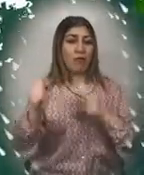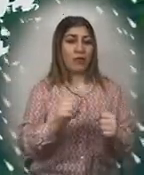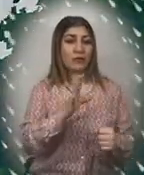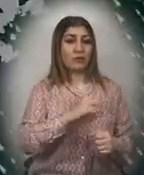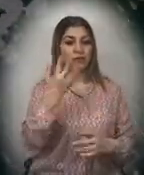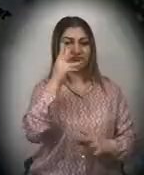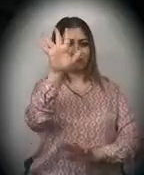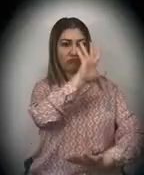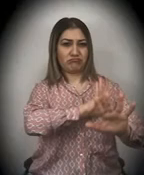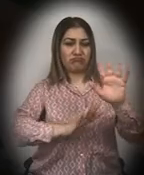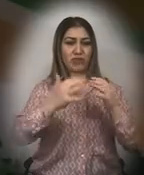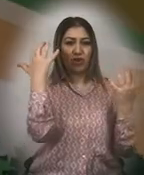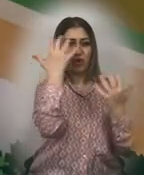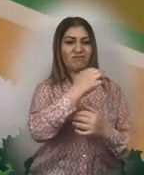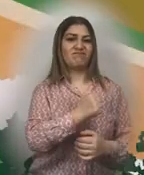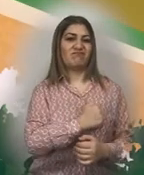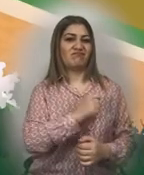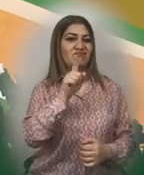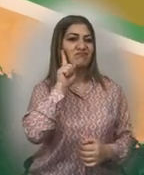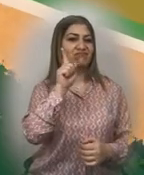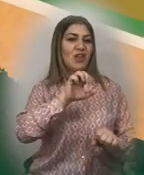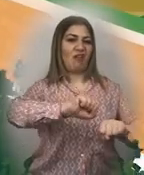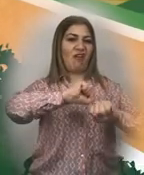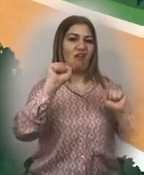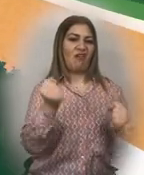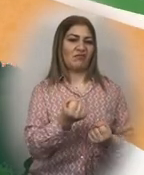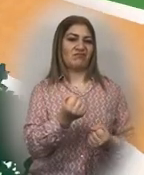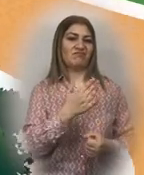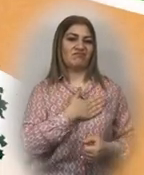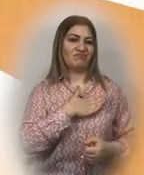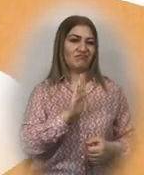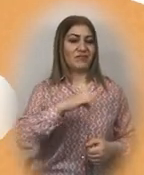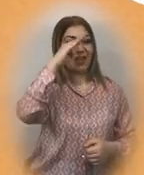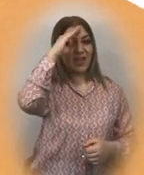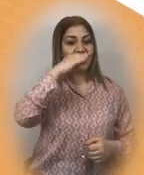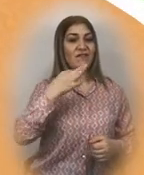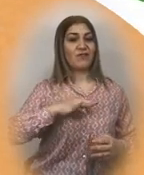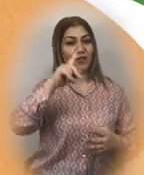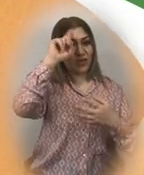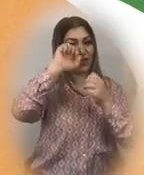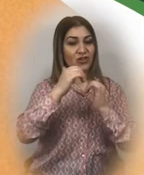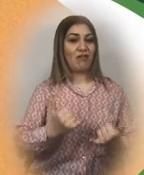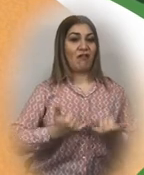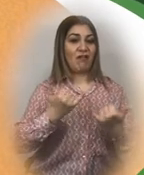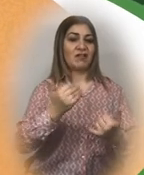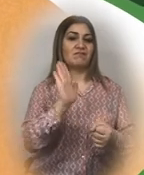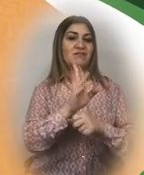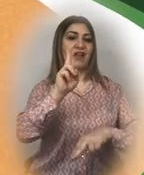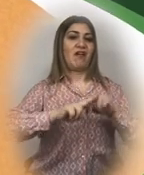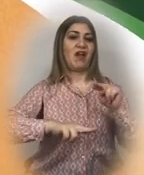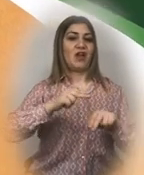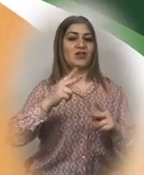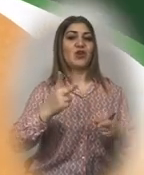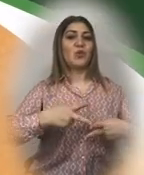lost his way the poor lad was later found frozen in the snow in memory of his son the kurdish governor later built this caravan